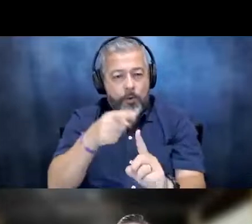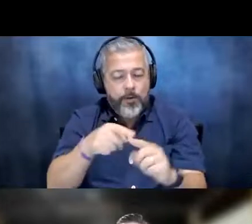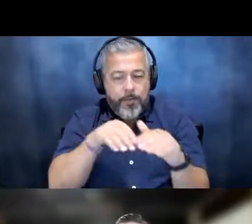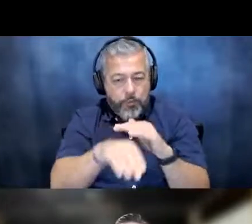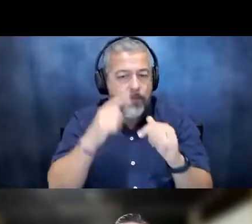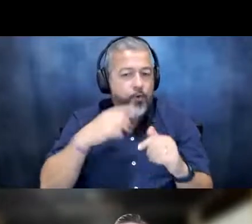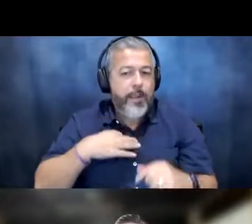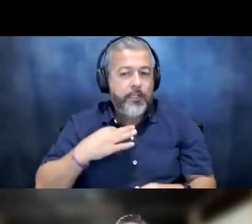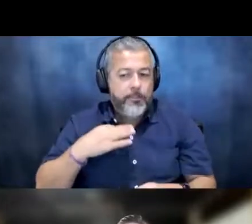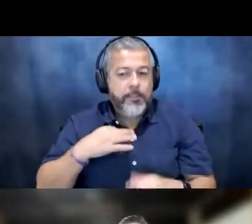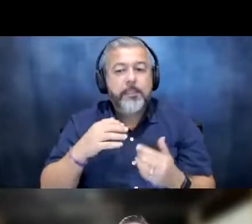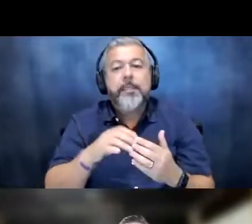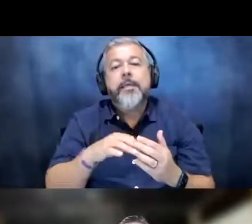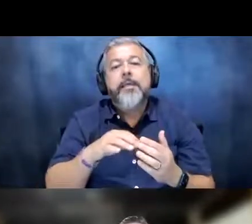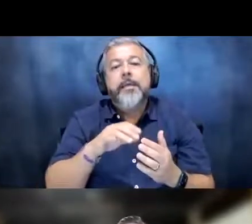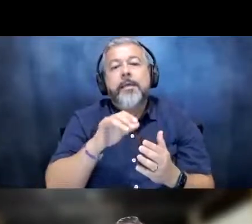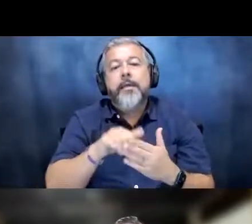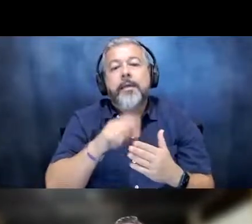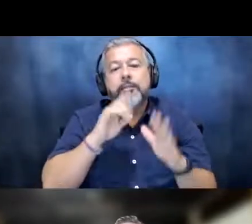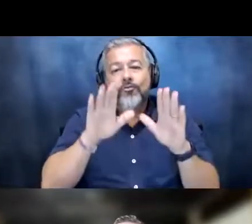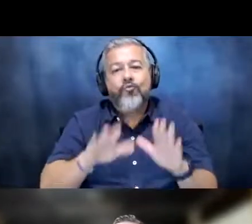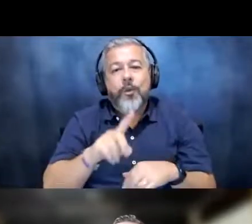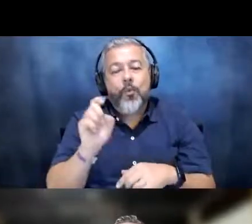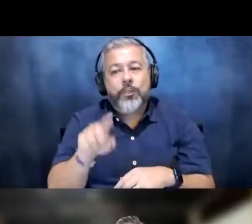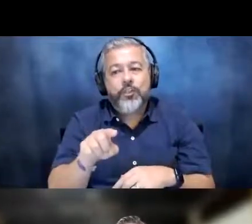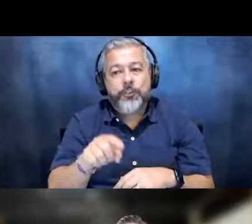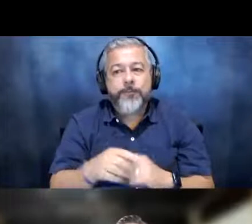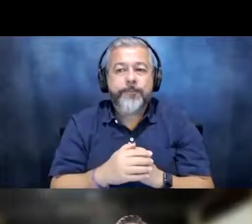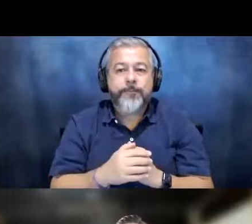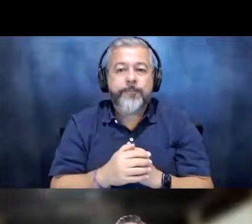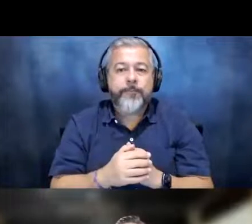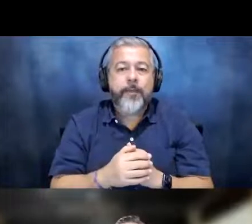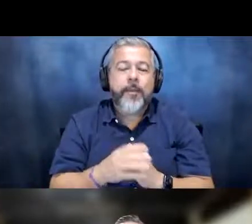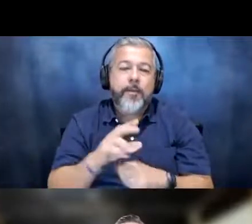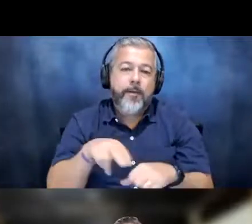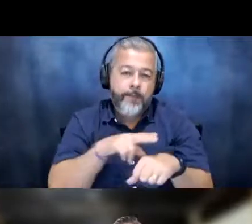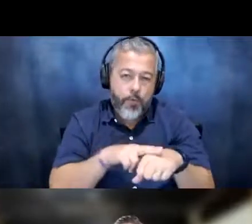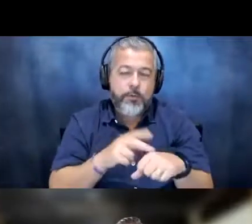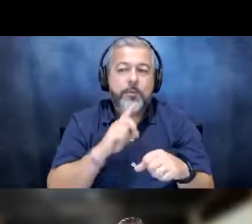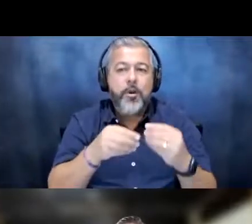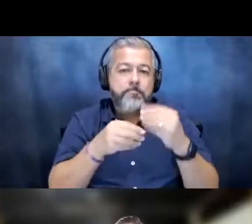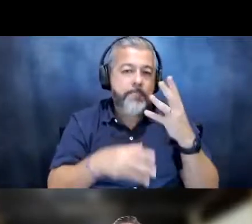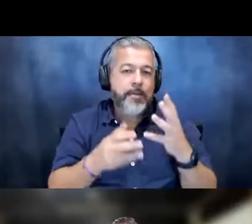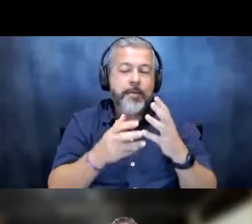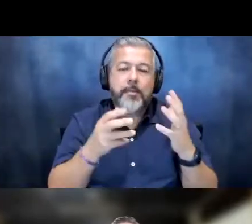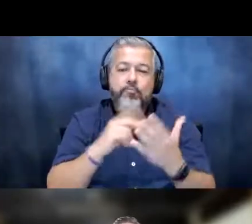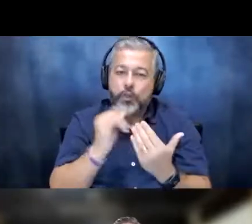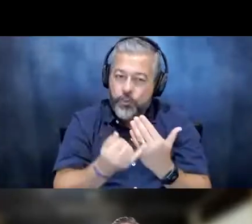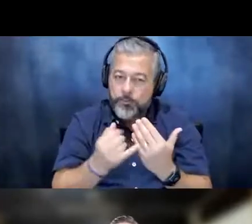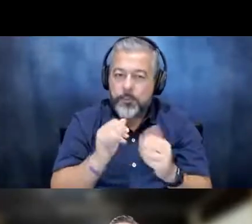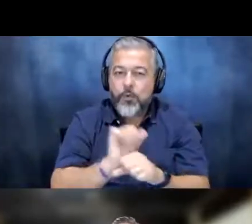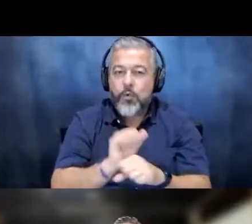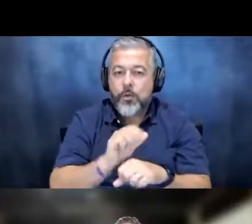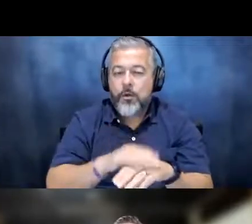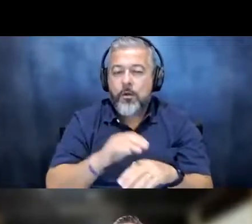Which is a great question. And of course, there are a lot of different projects that we're working on